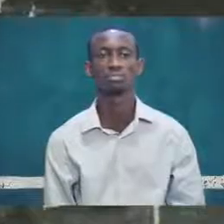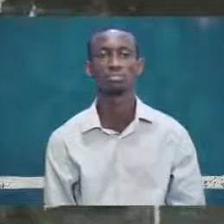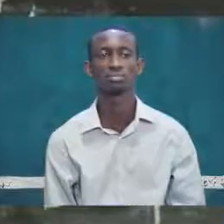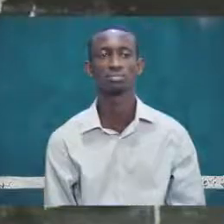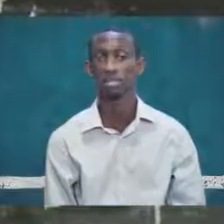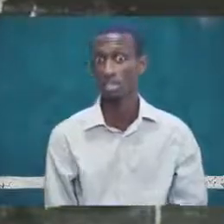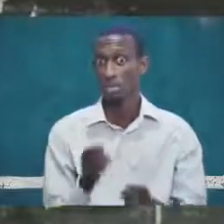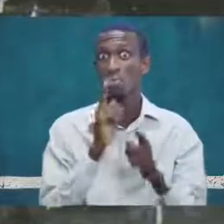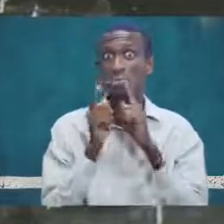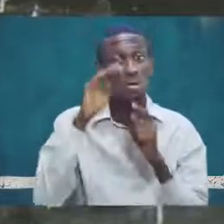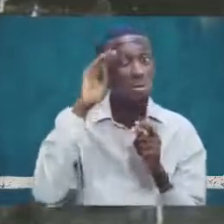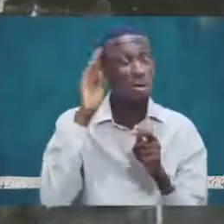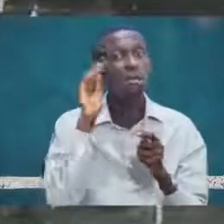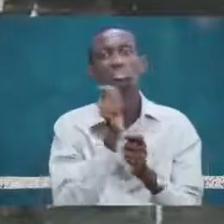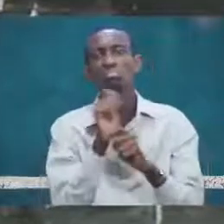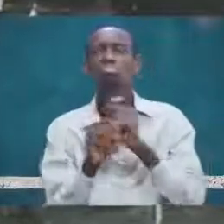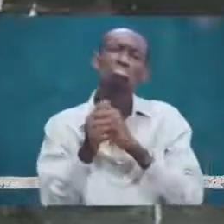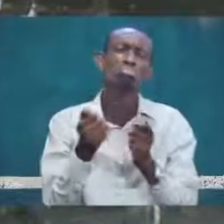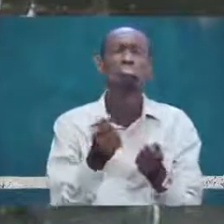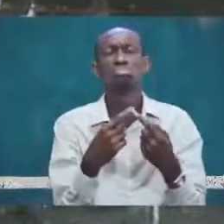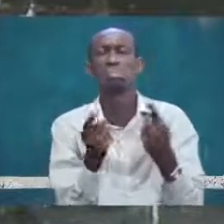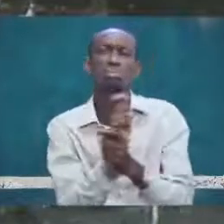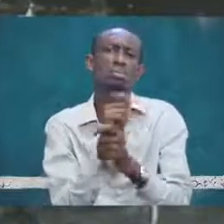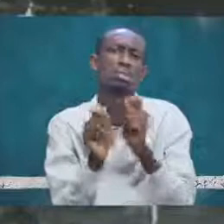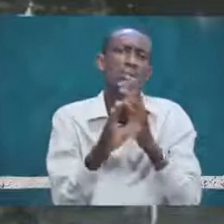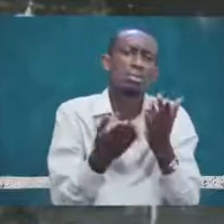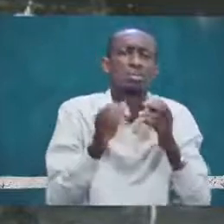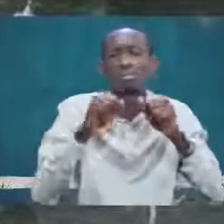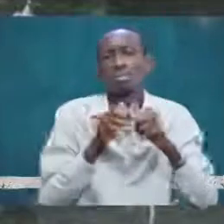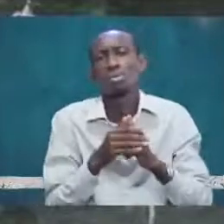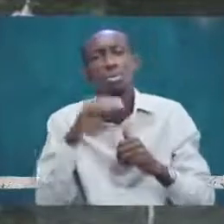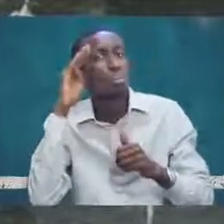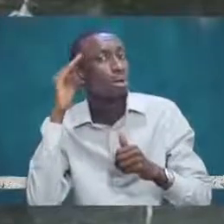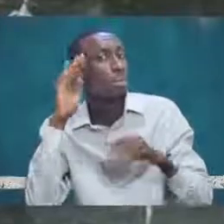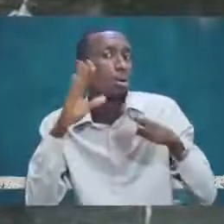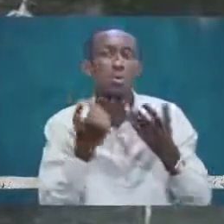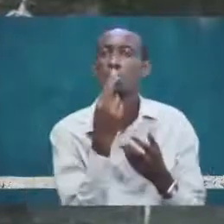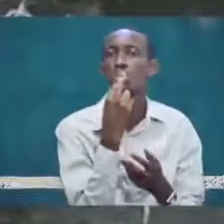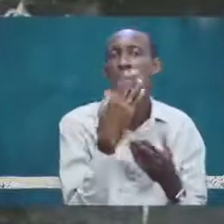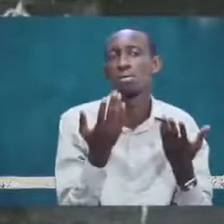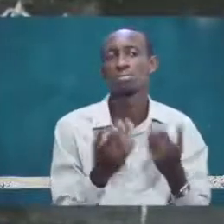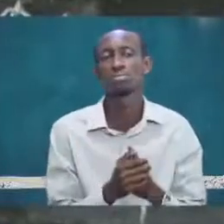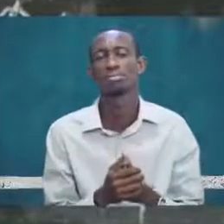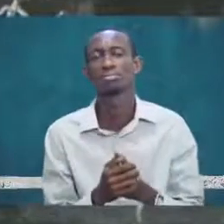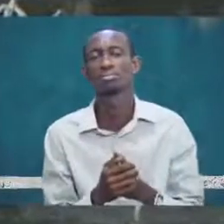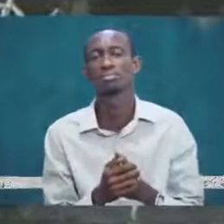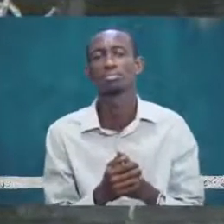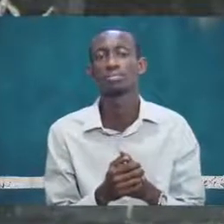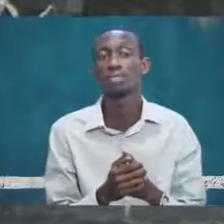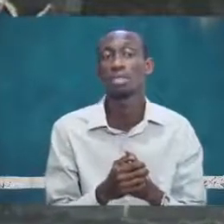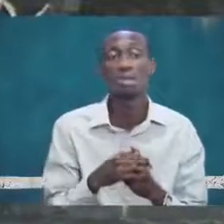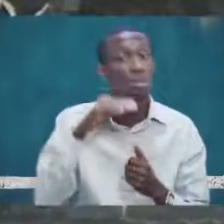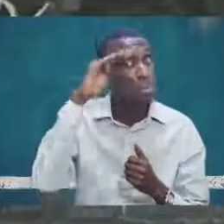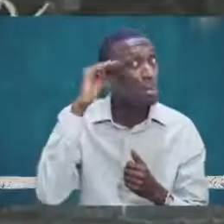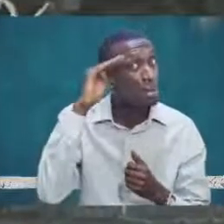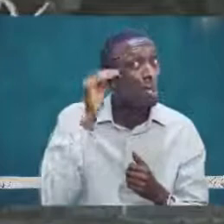So the pink and red are used interchangeably, so you can use either pink or you can use red. The pink and red